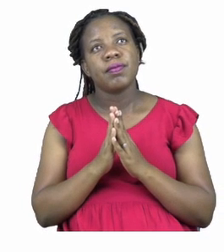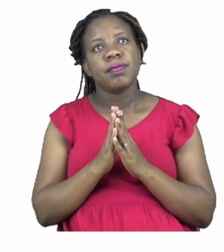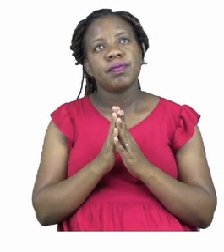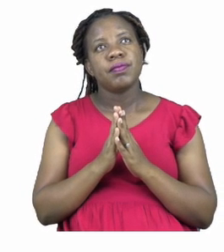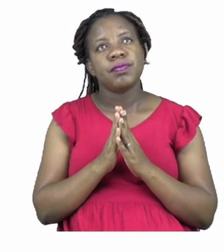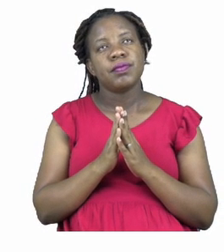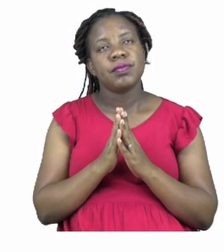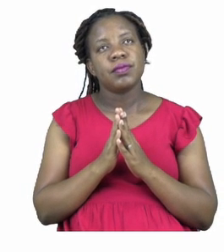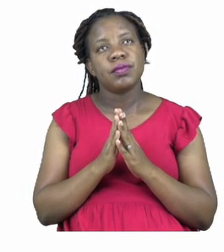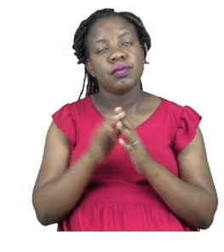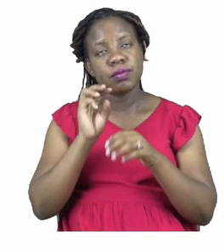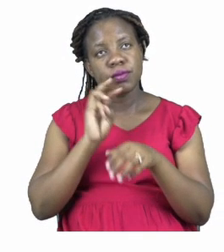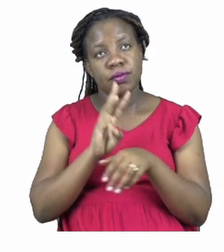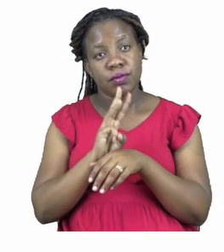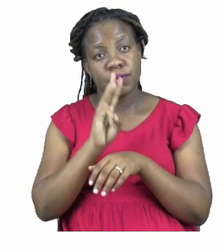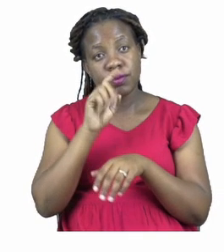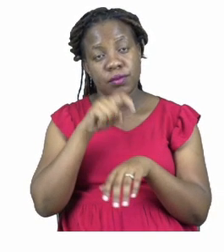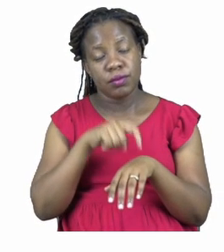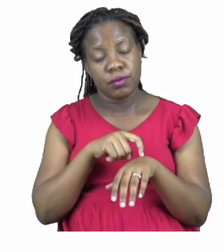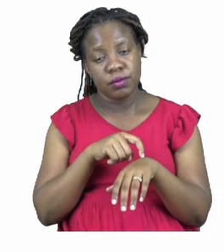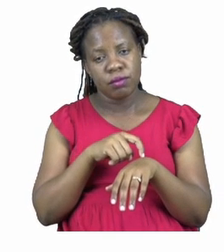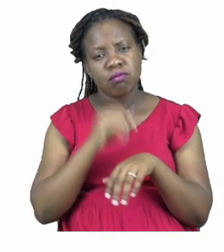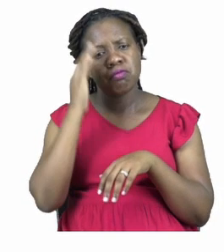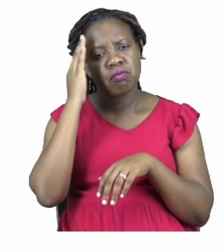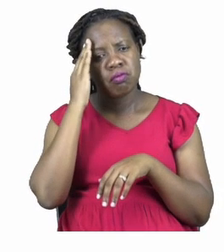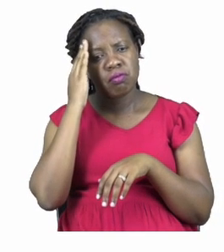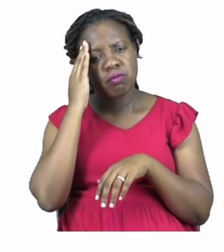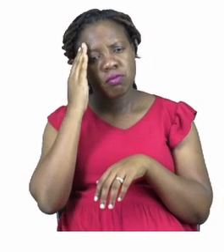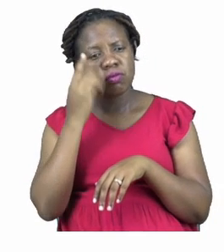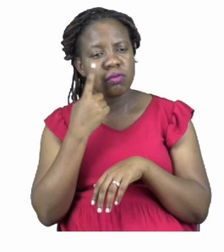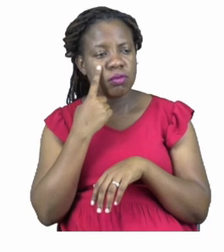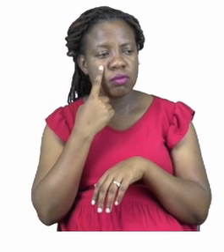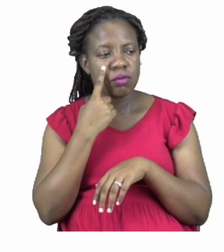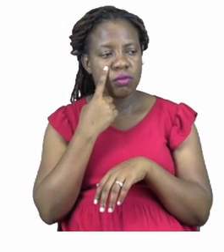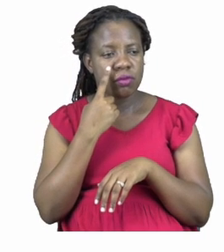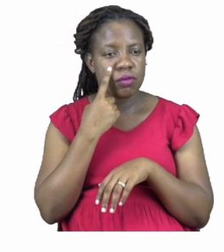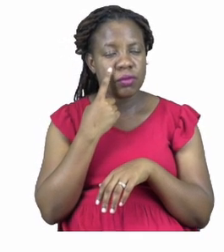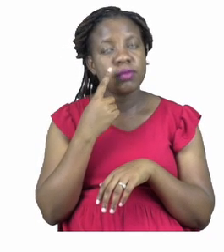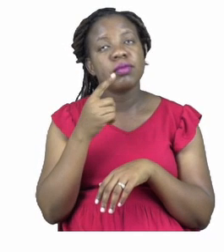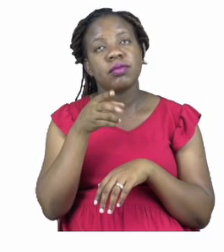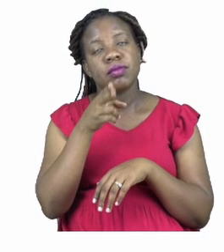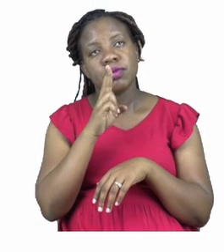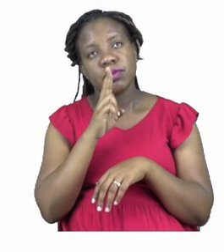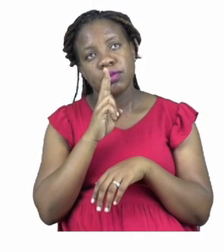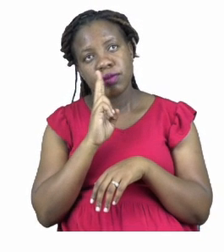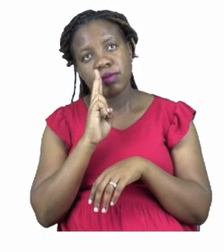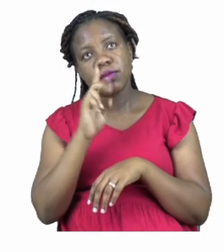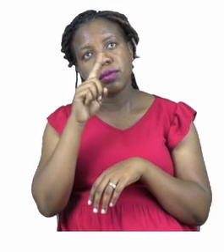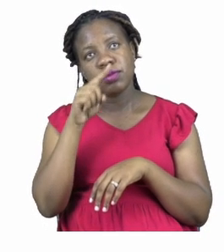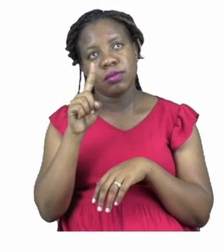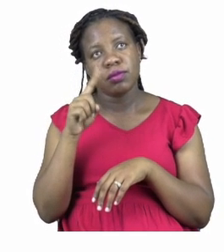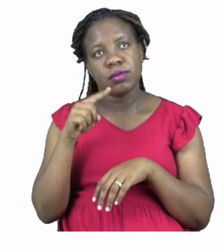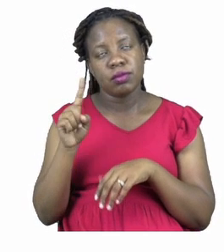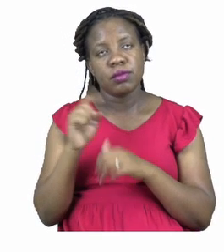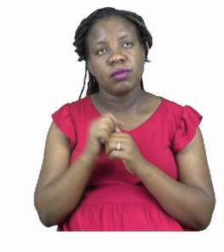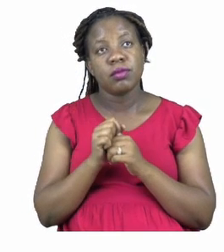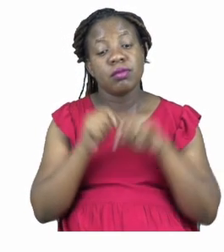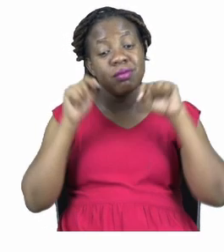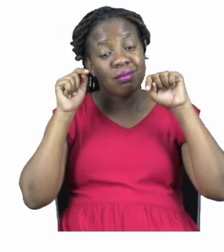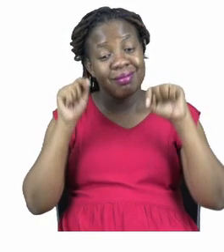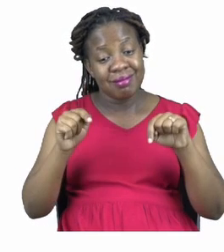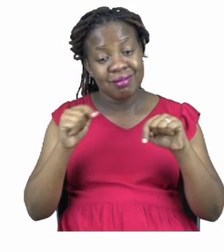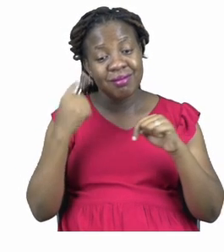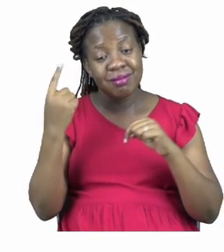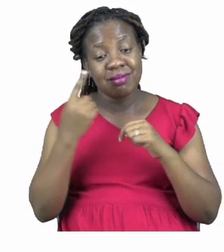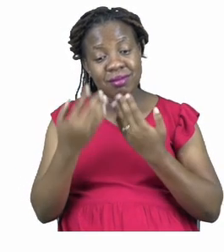your answers are correct. Today, I'm going to help you read it only once. Then it